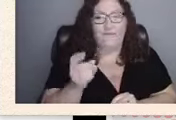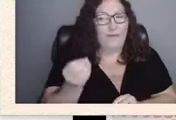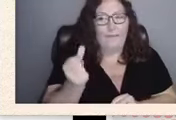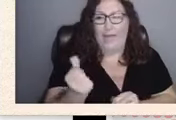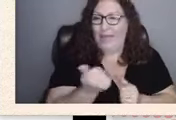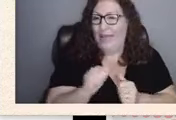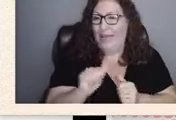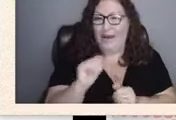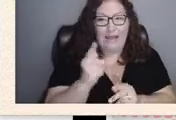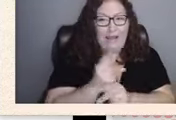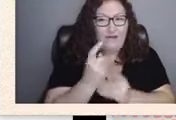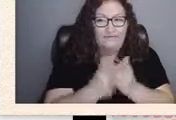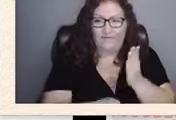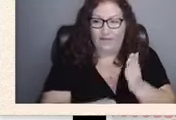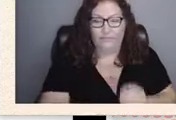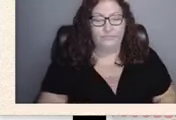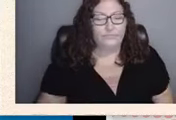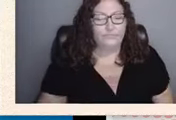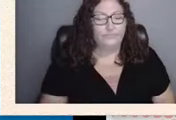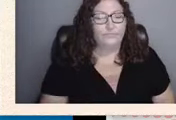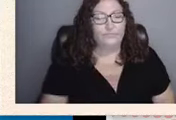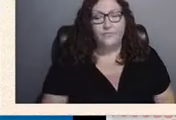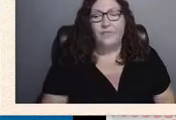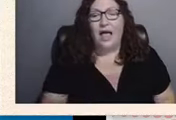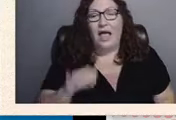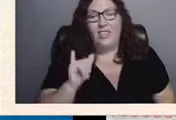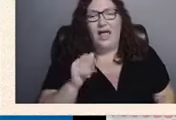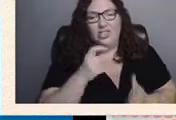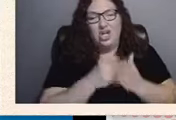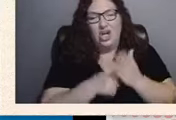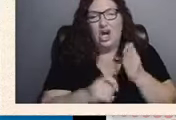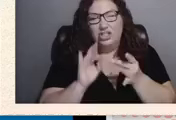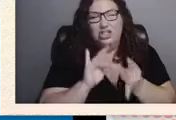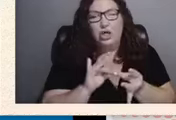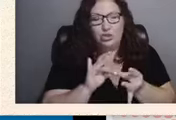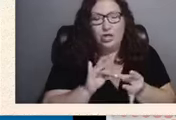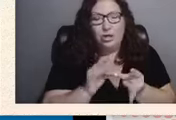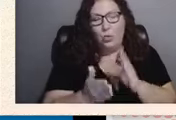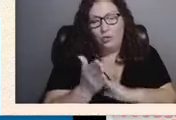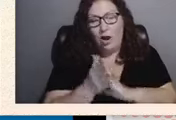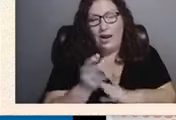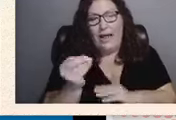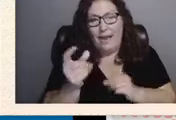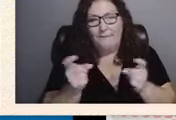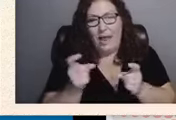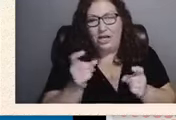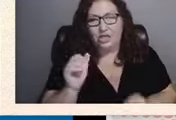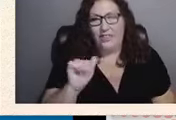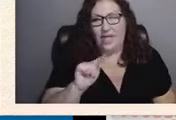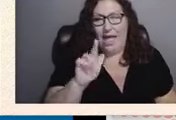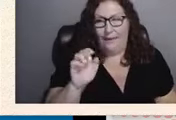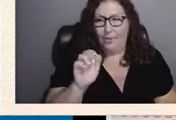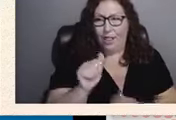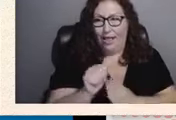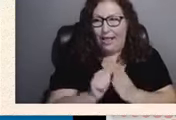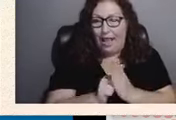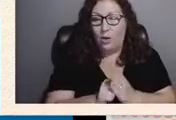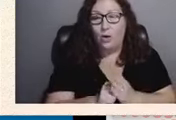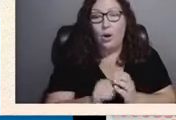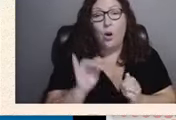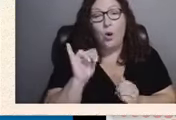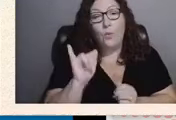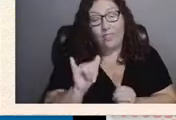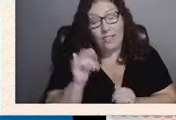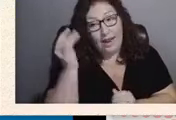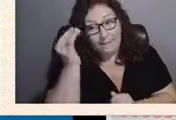fees. So those are the costs associated with running and managing an ABLE account. With that in mind, I